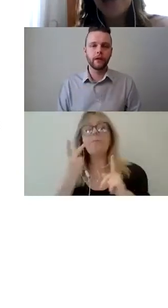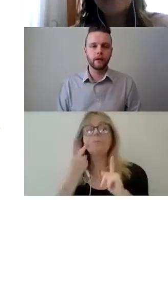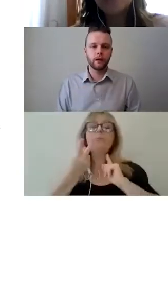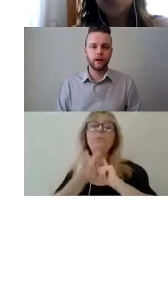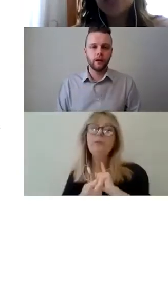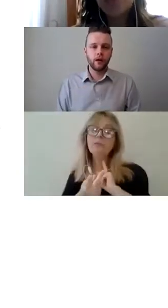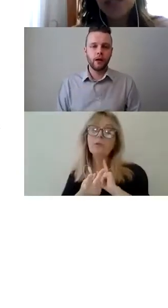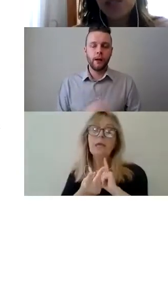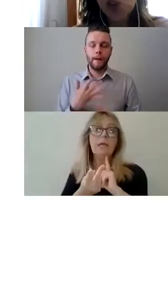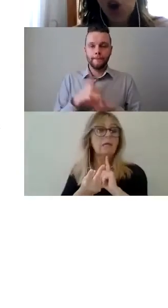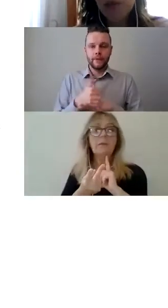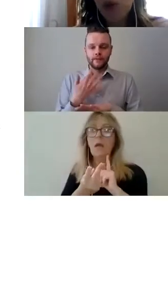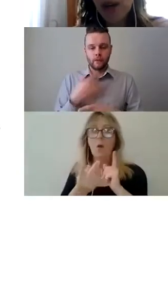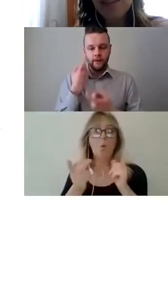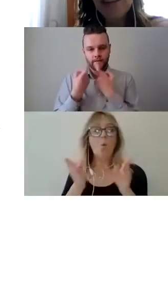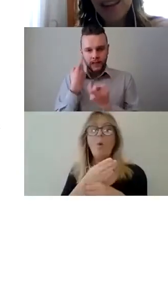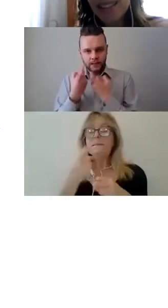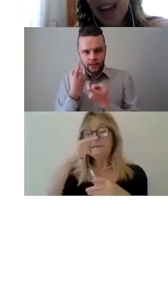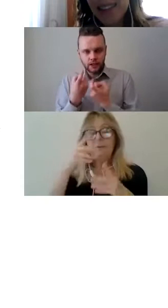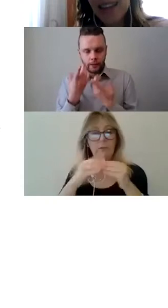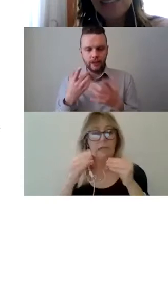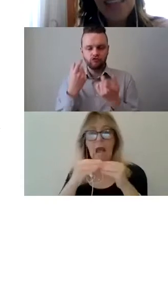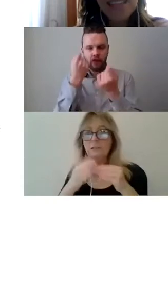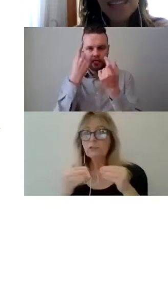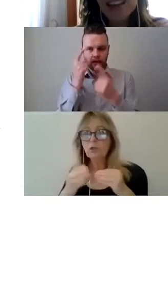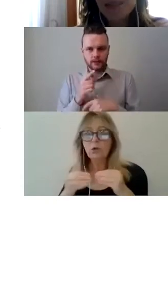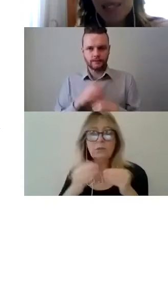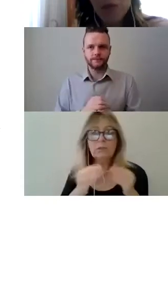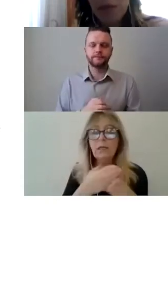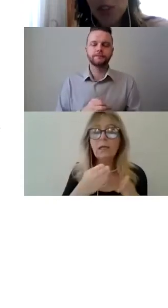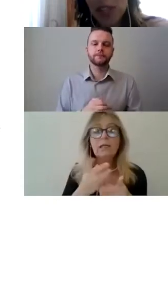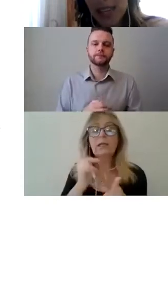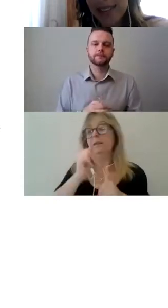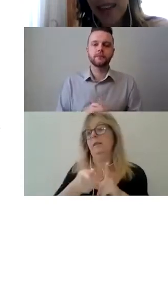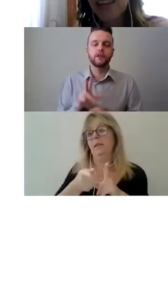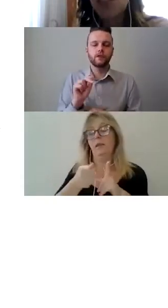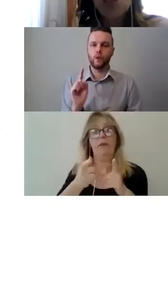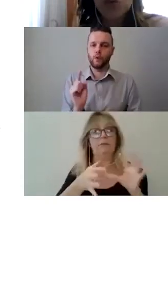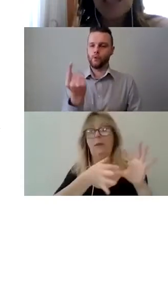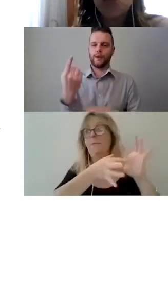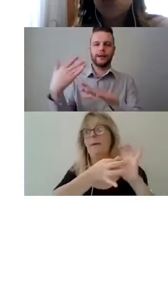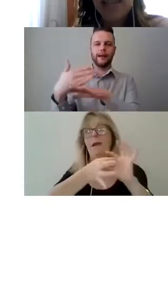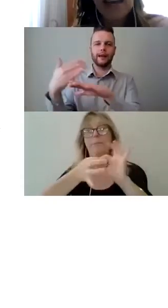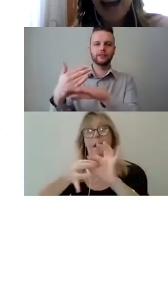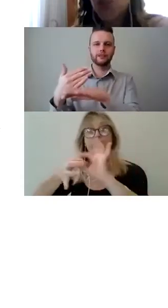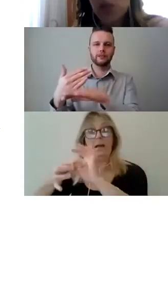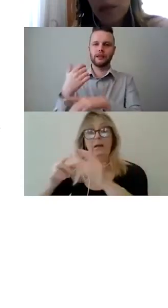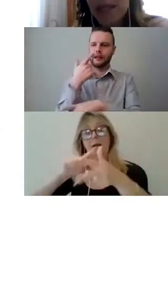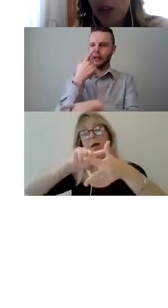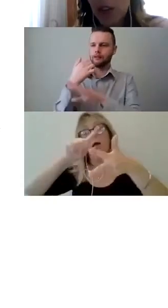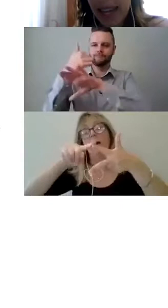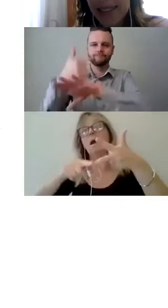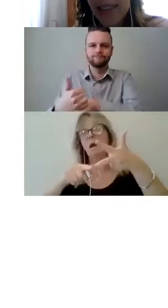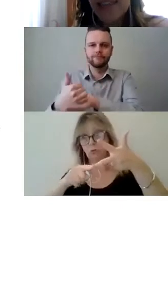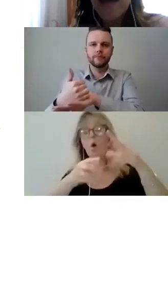on investigations on data, we realized that no single action can be implemented